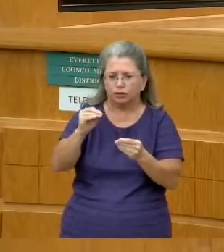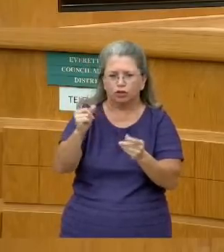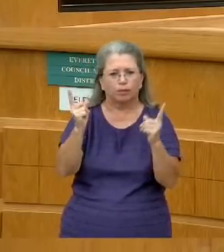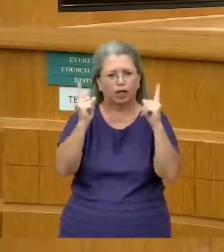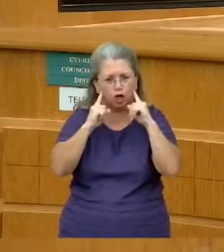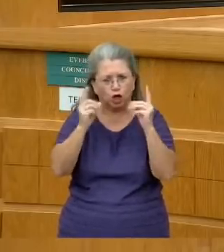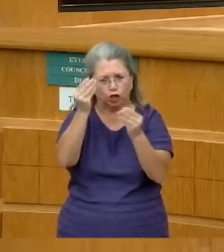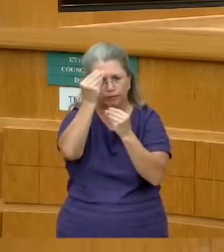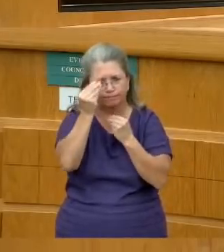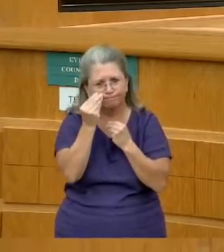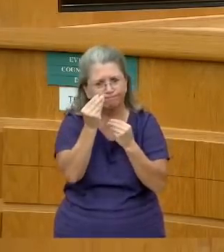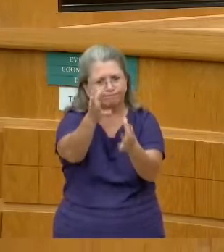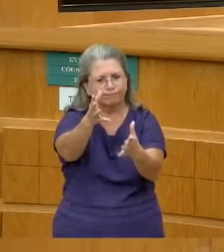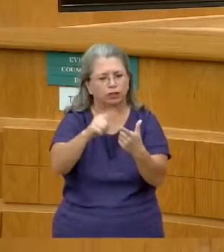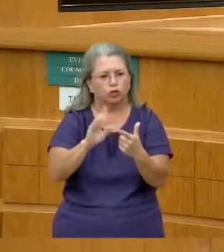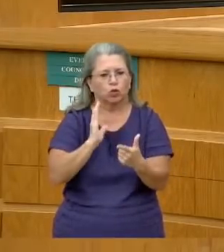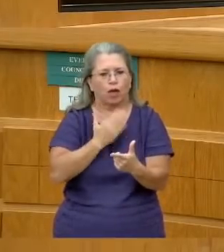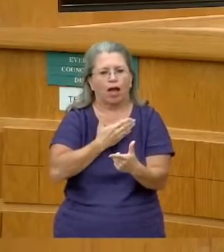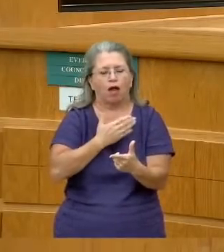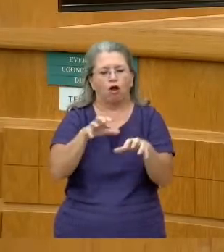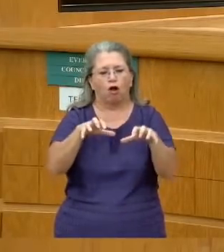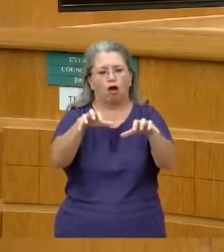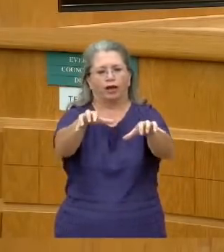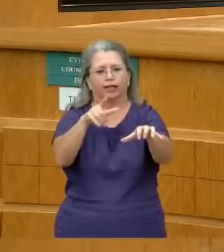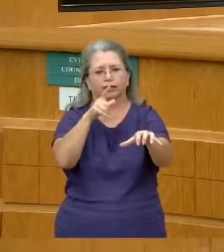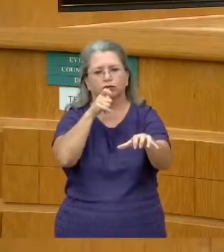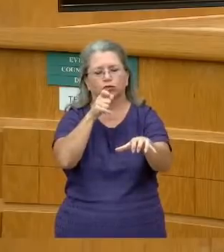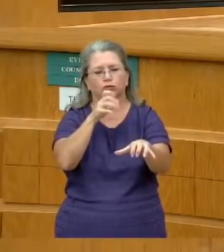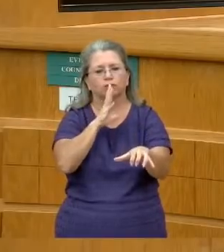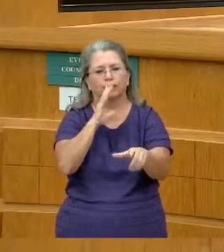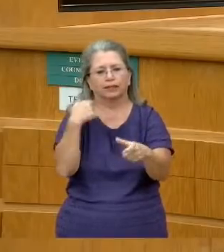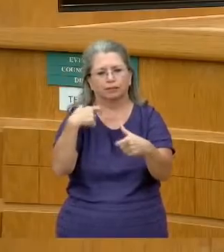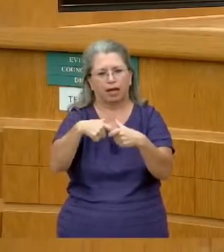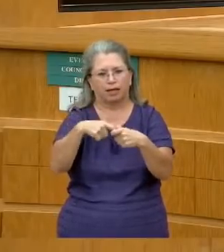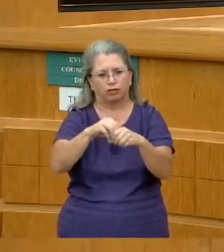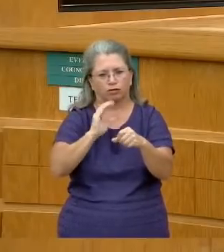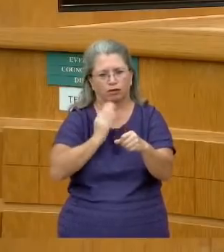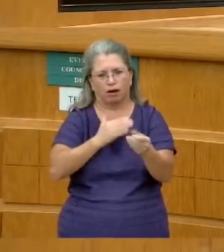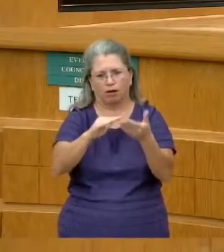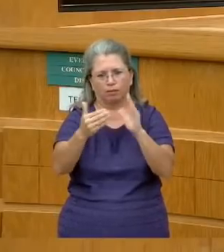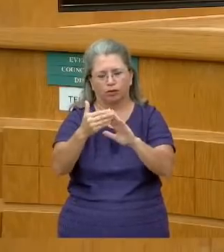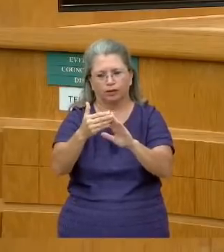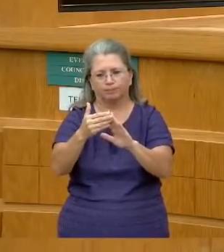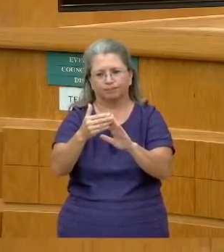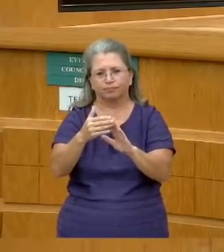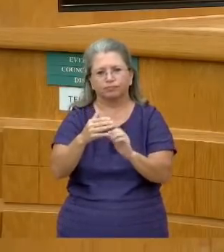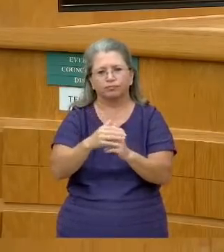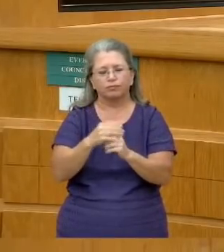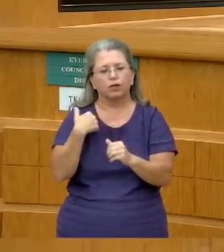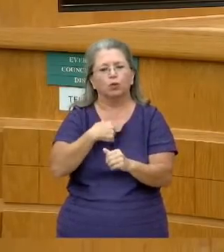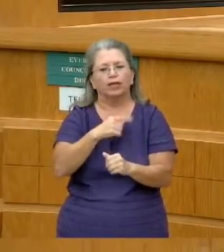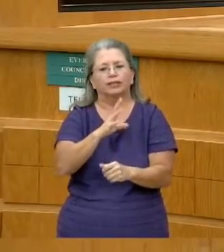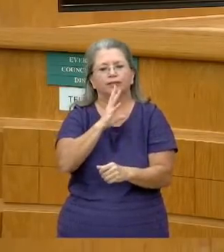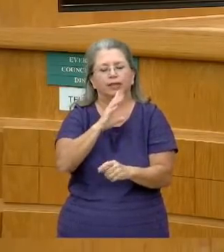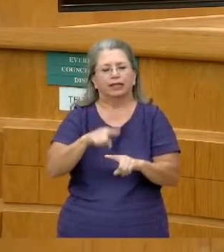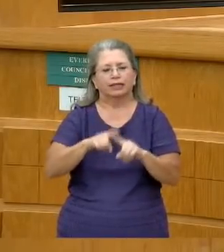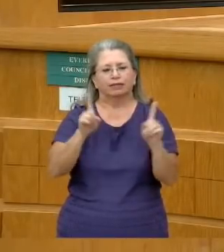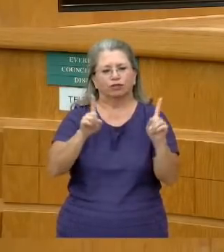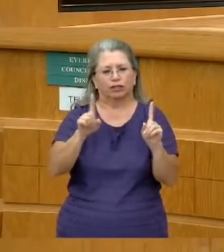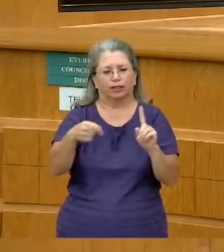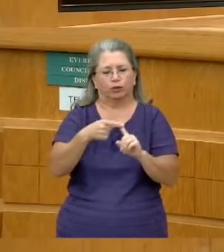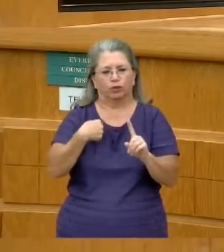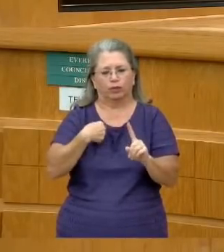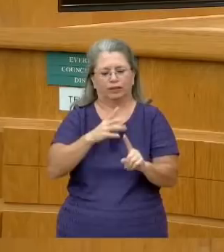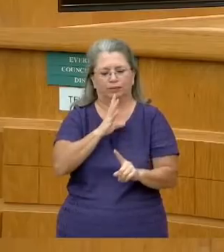and carried to our Spanish-speaking audience here in our community, because we speak differently when we speak in that